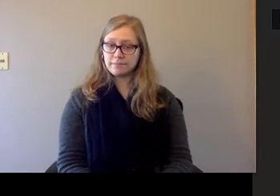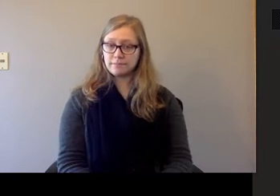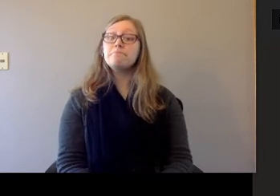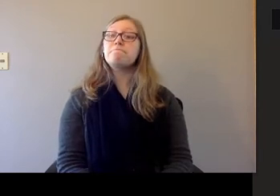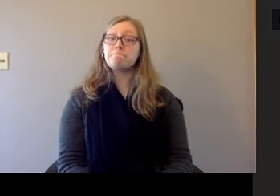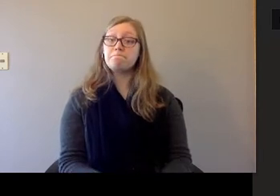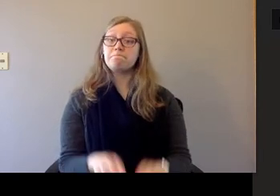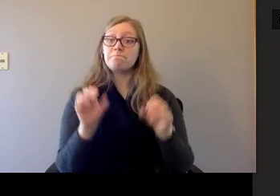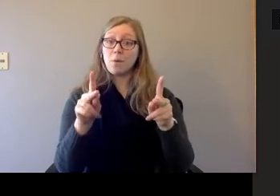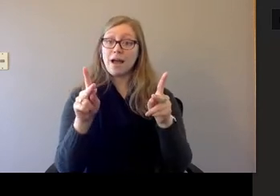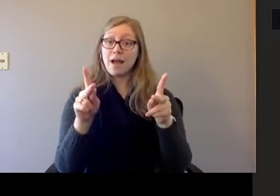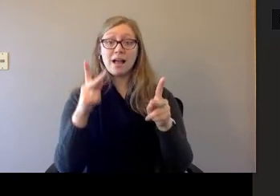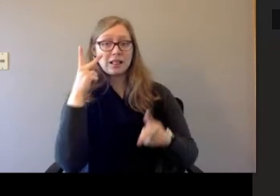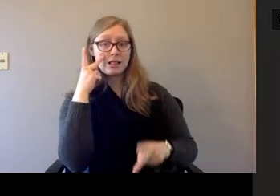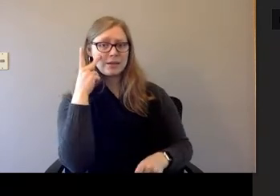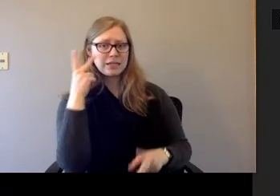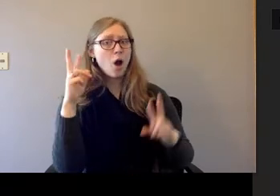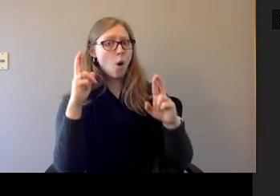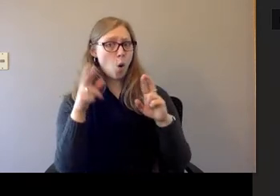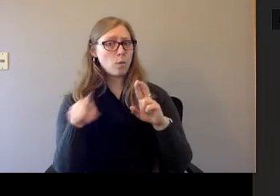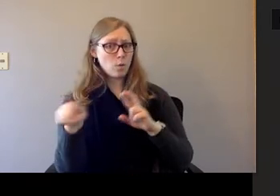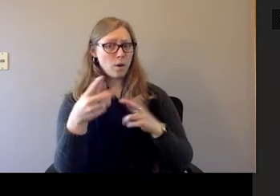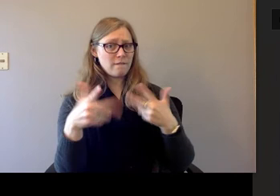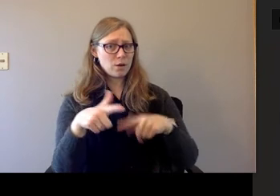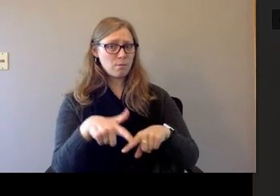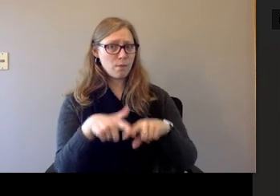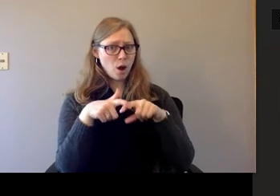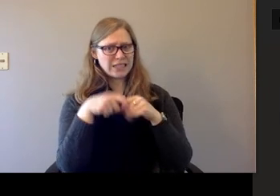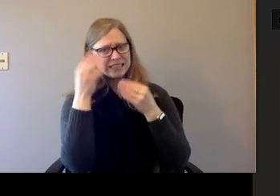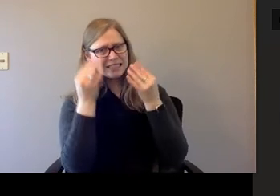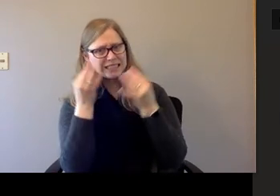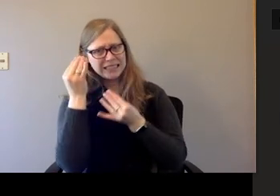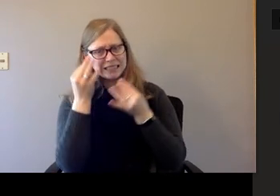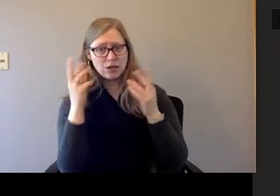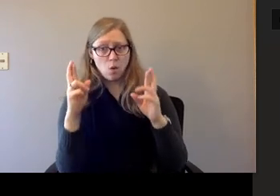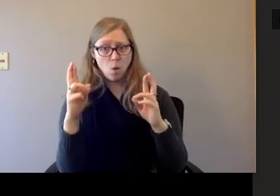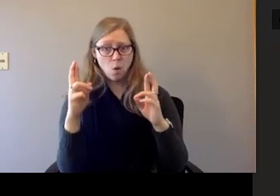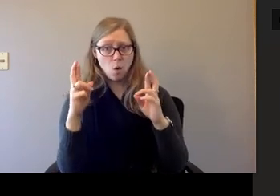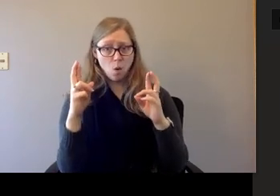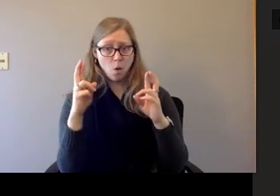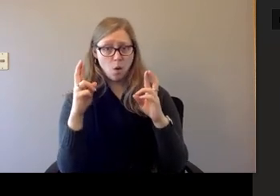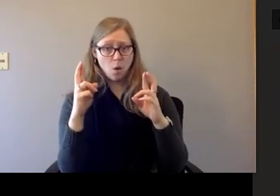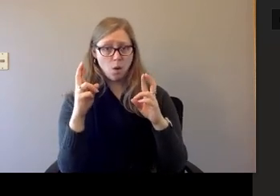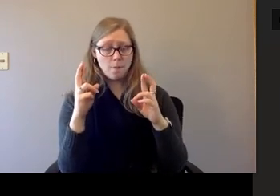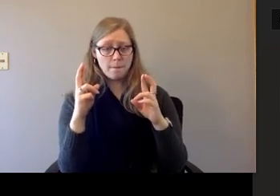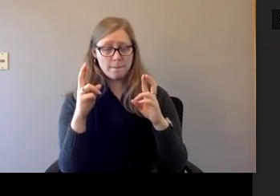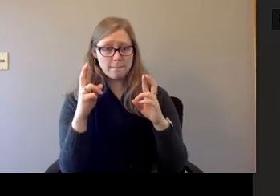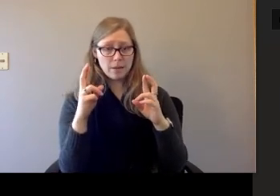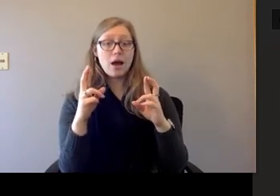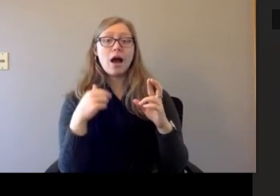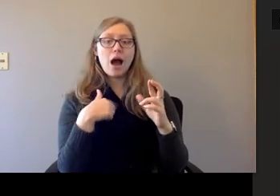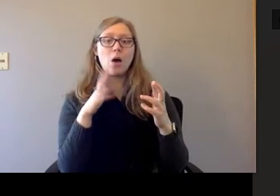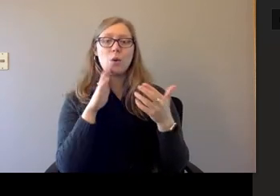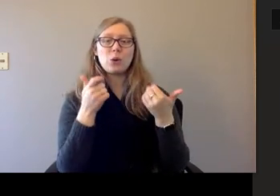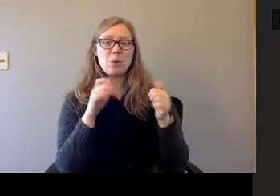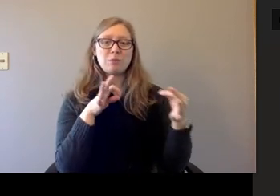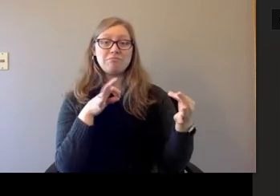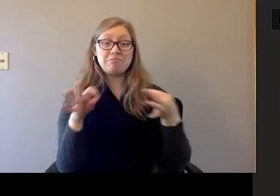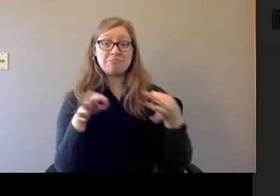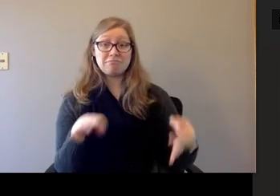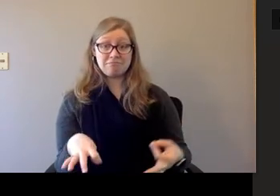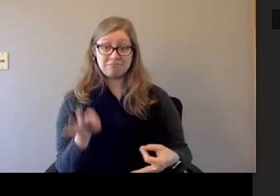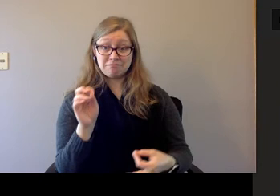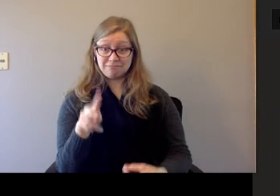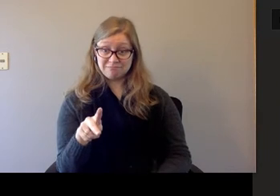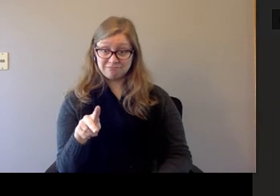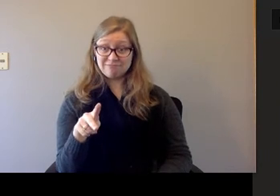Okay, so let me see if I hope you've paused it and thought about it. I'm going to go through it and see if I can explain.